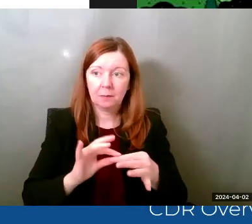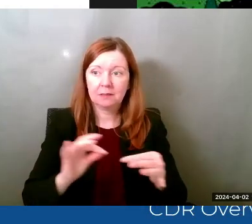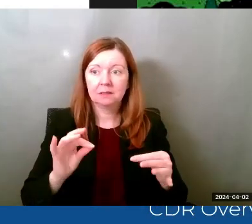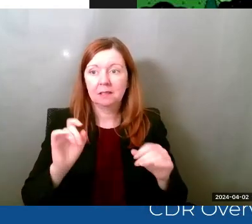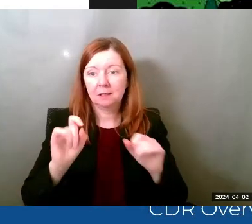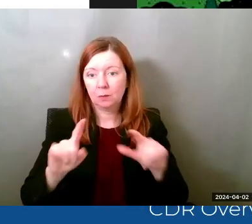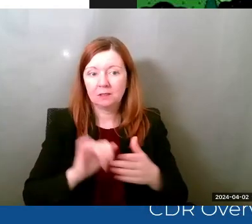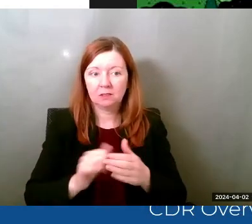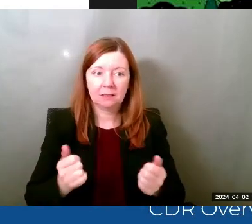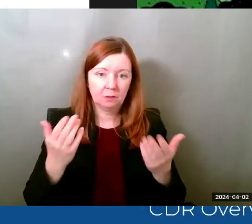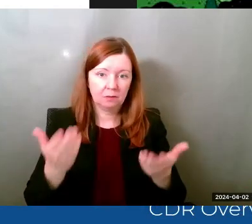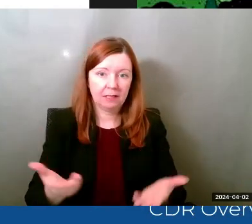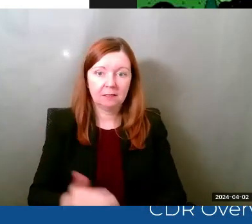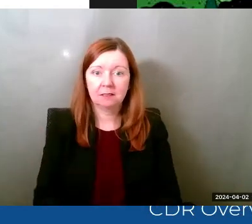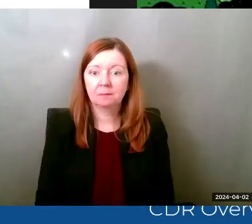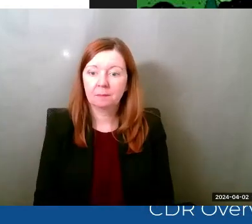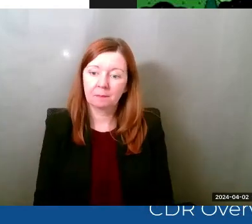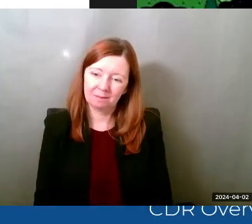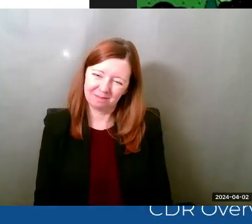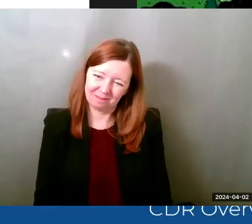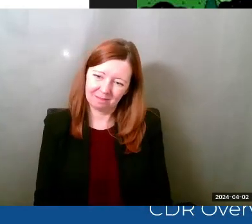that were raised.